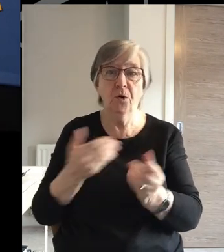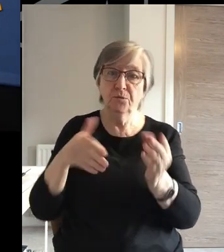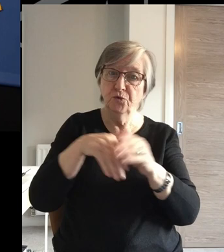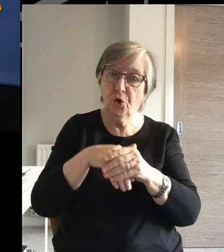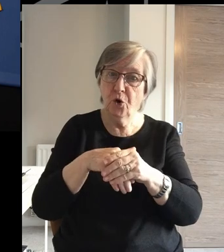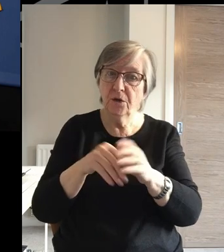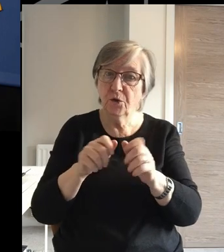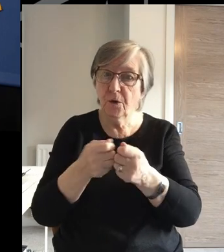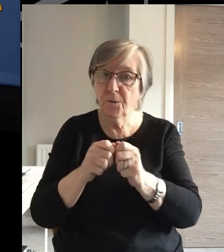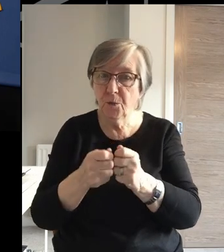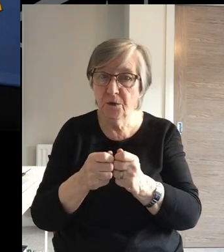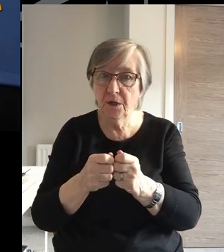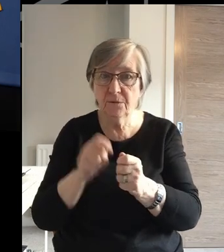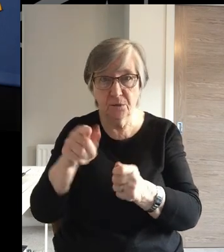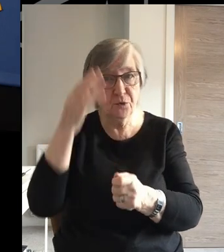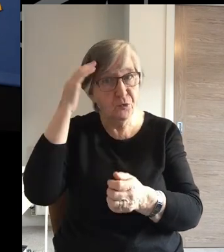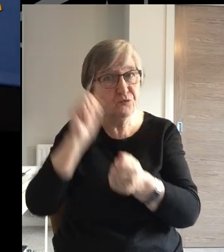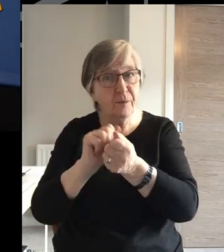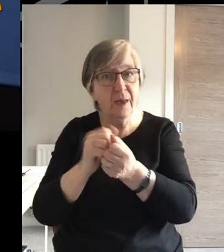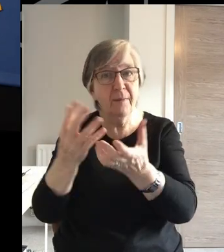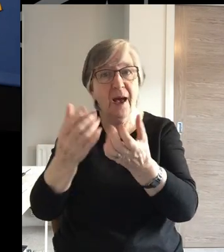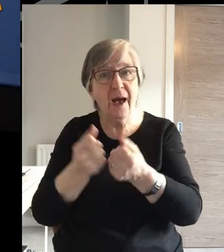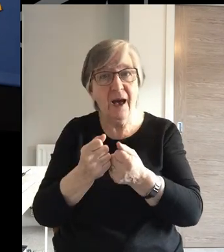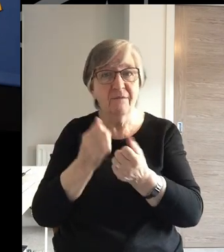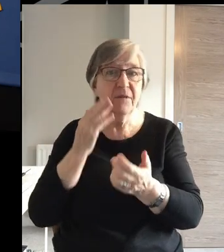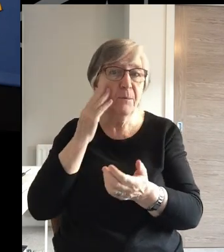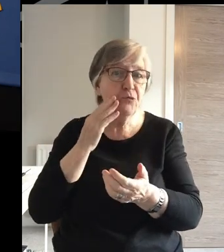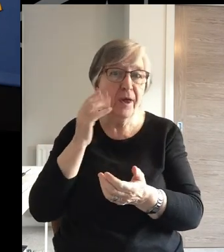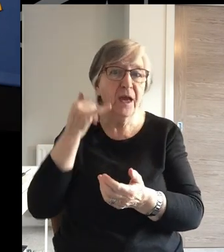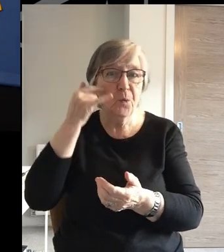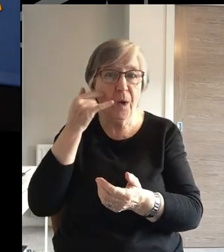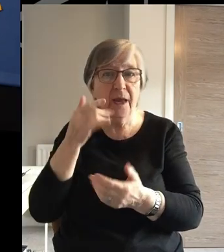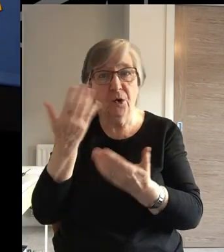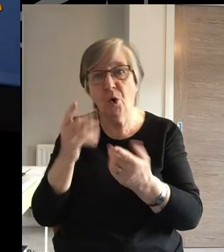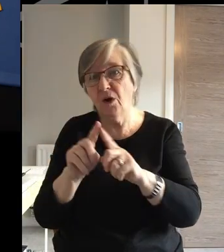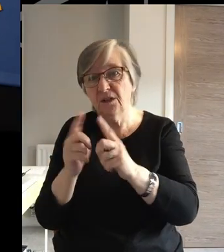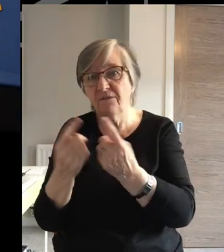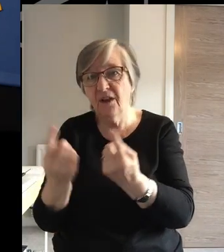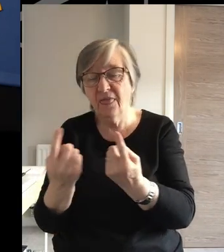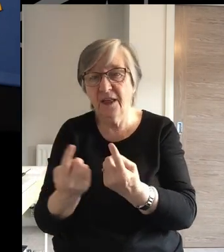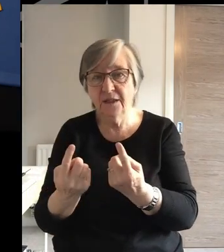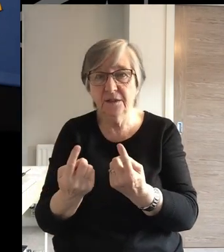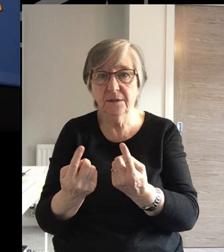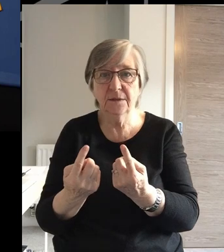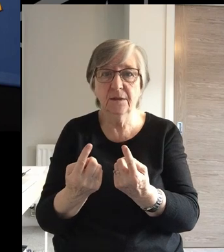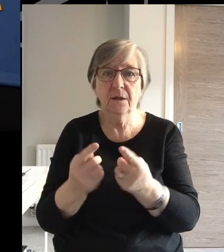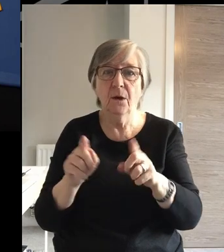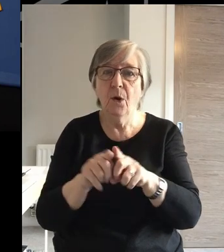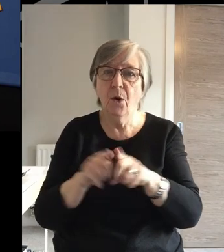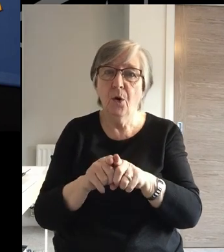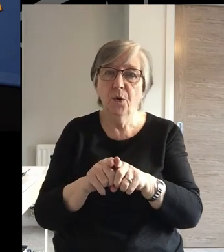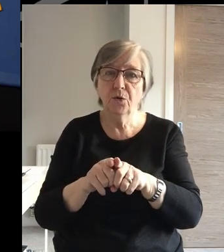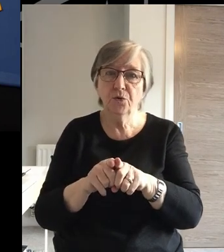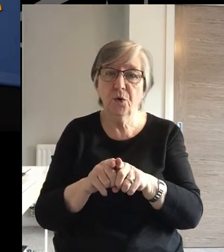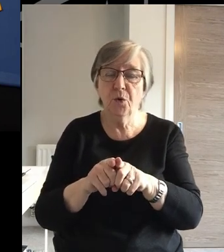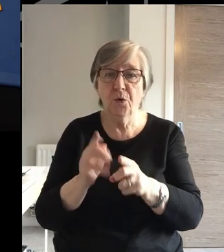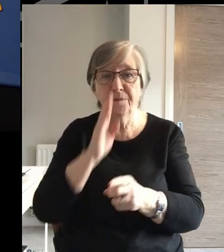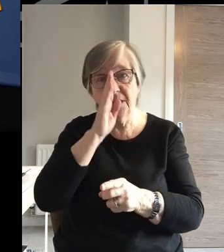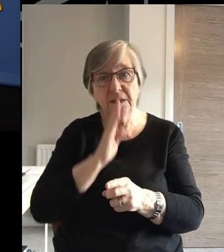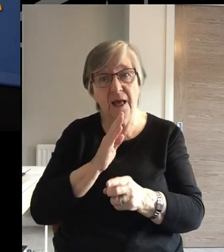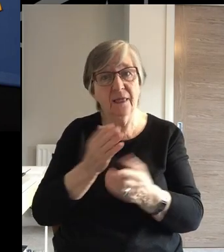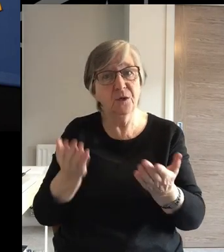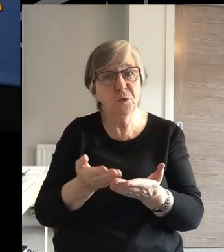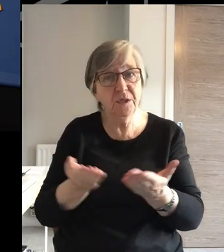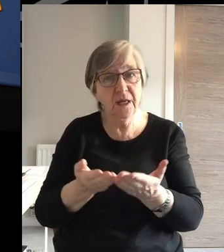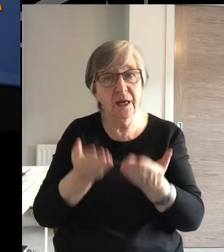communion part of the service, do have bread and wine or alternatives ready for you. It'll also be, sadly, the